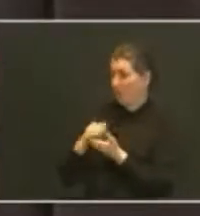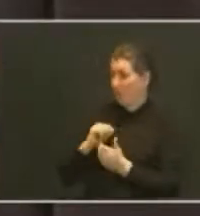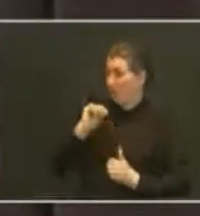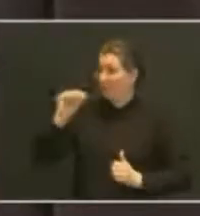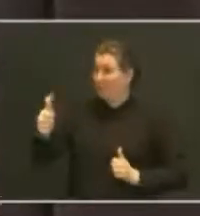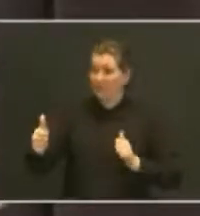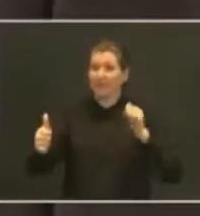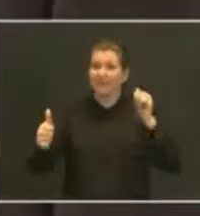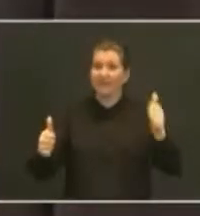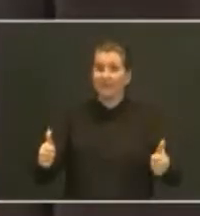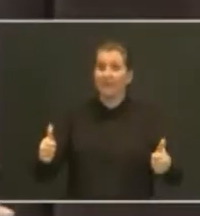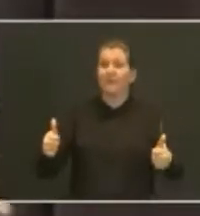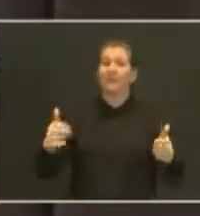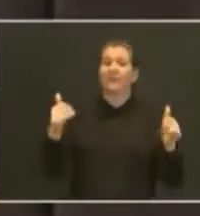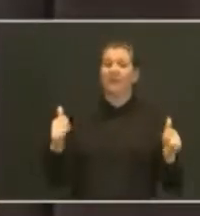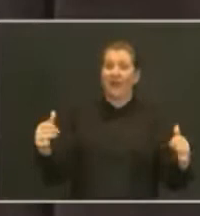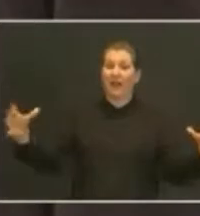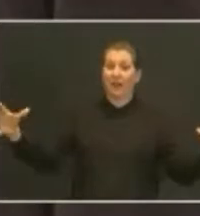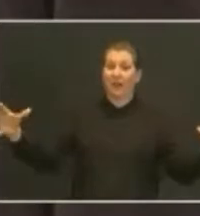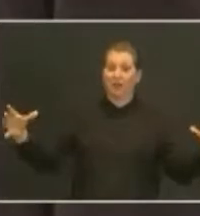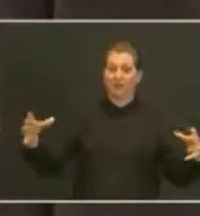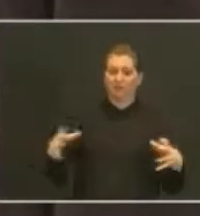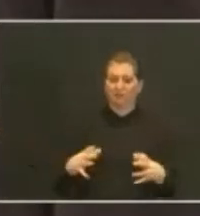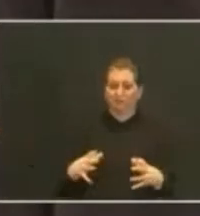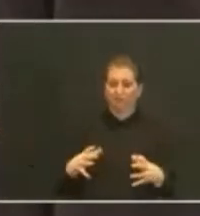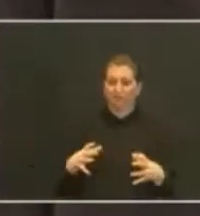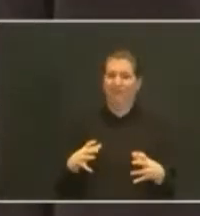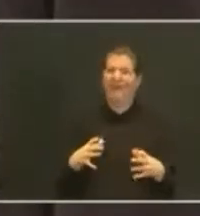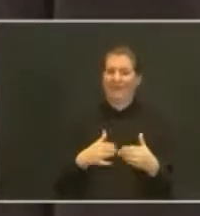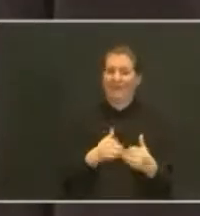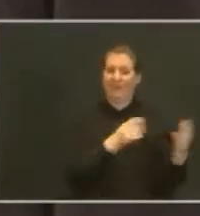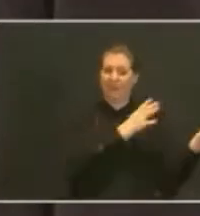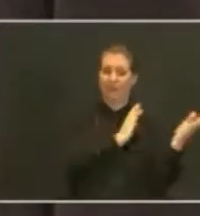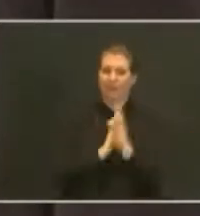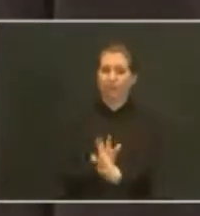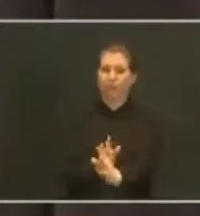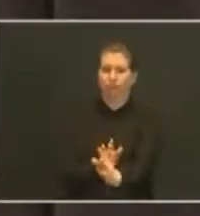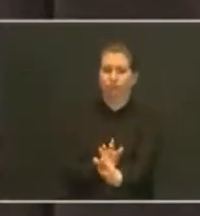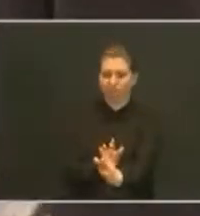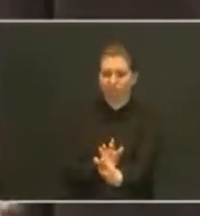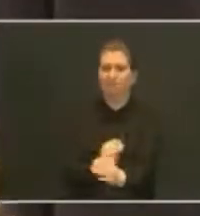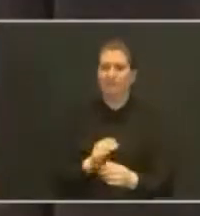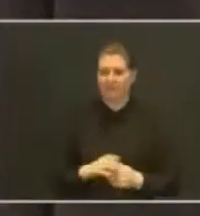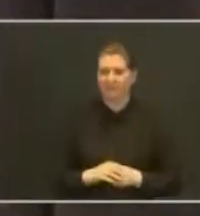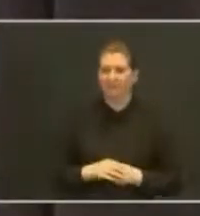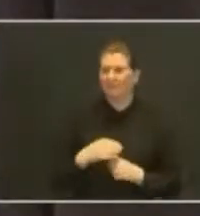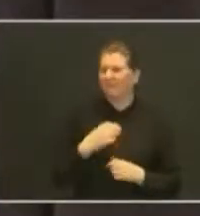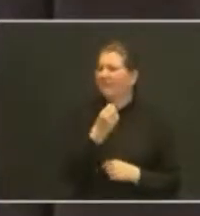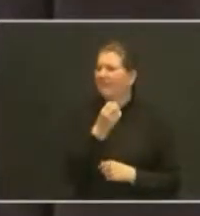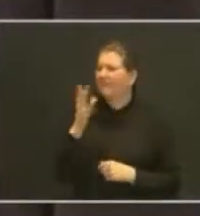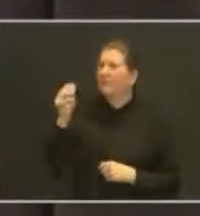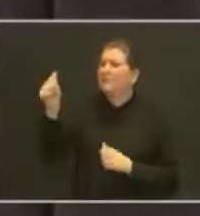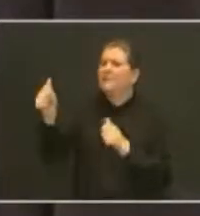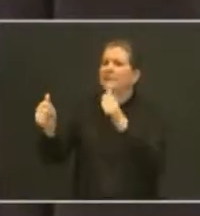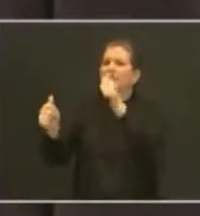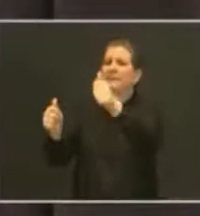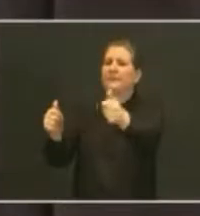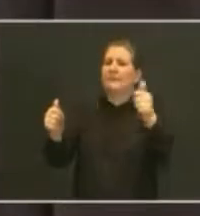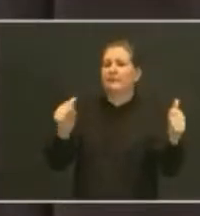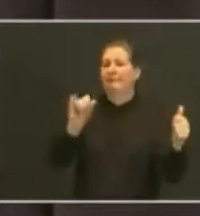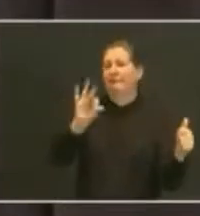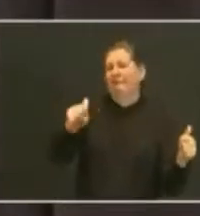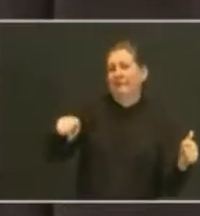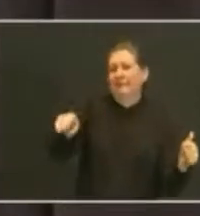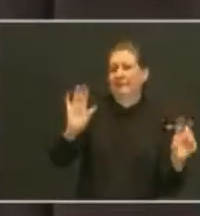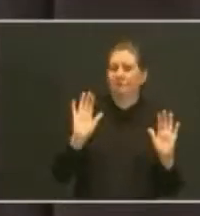consolidate, streamline to a smaller number of sites that have the capacity to receive and